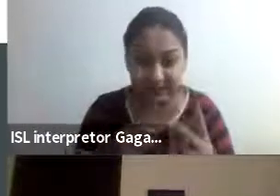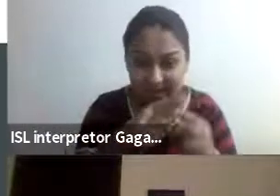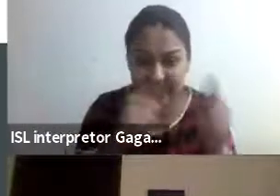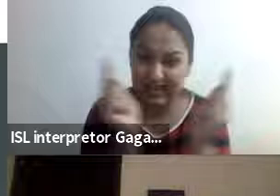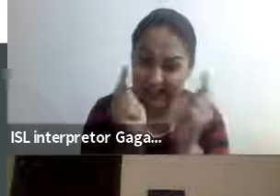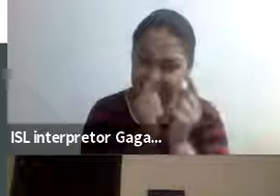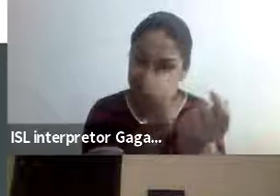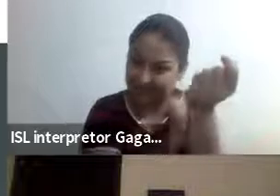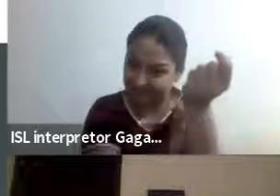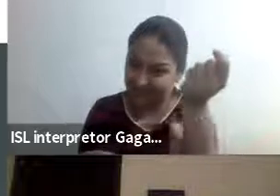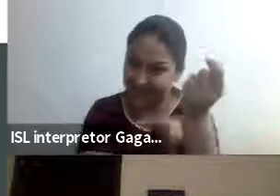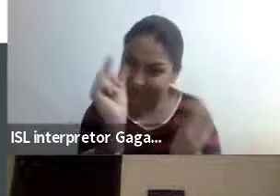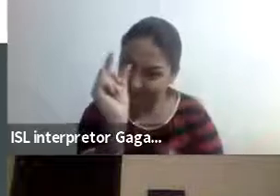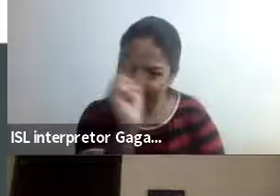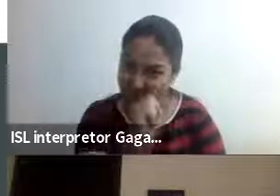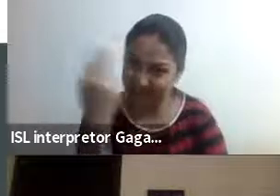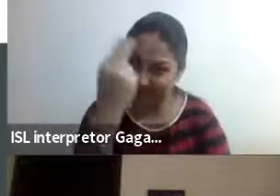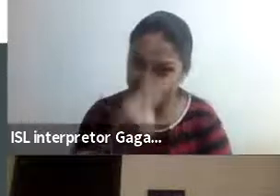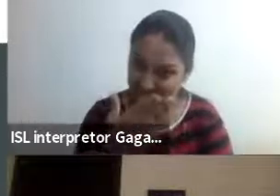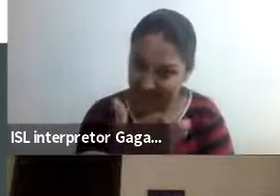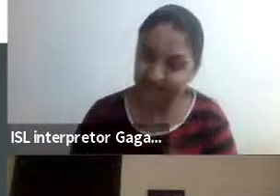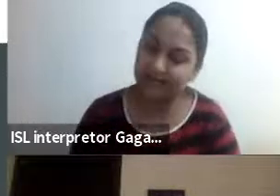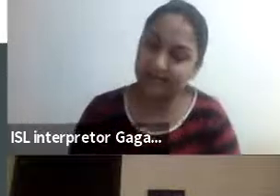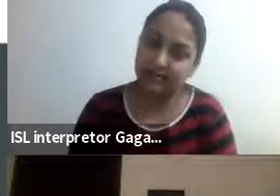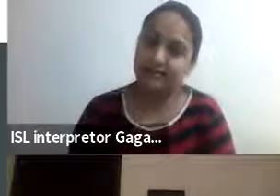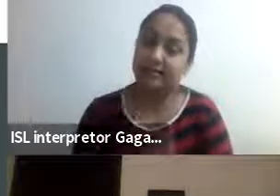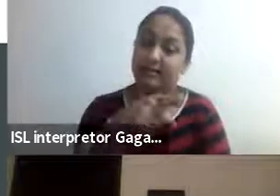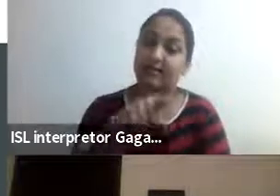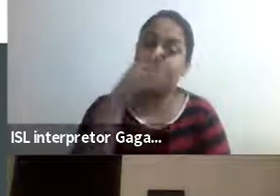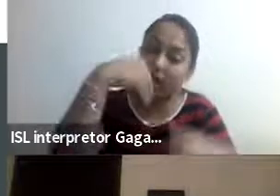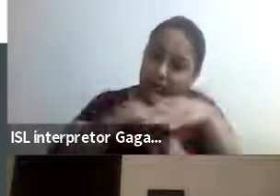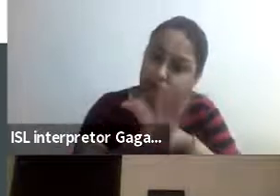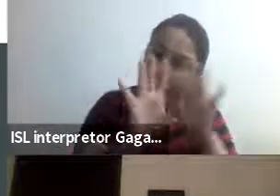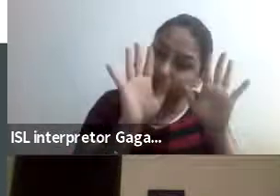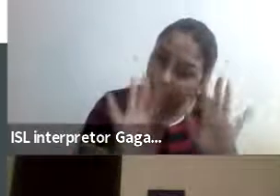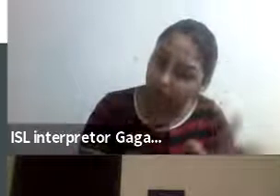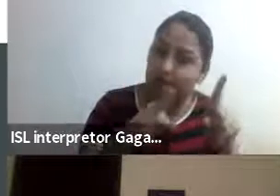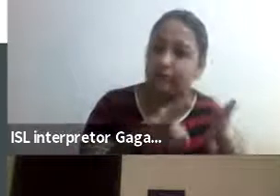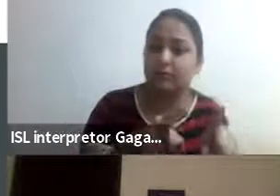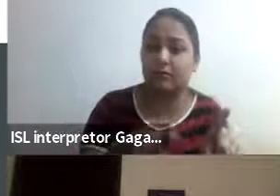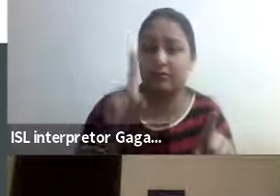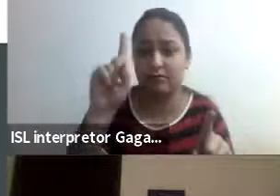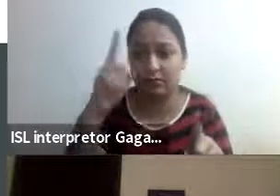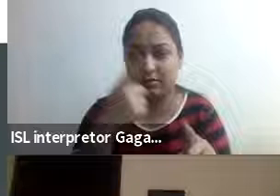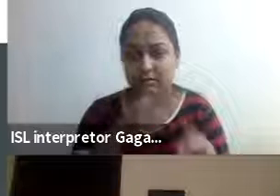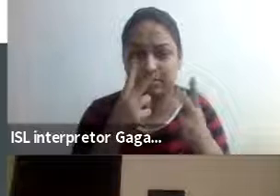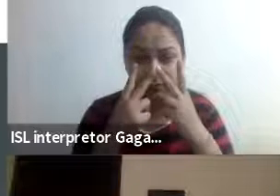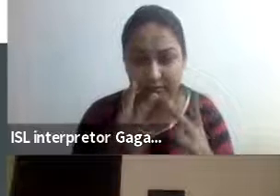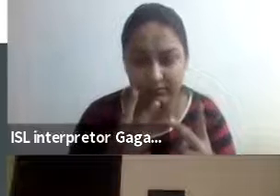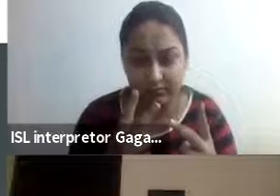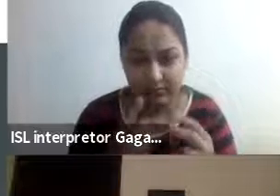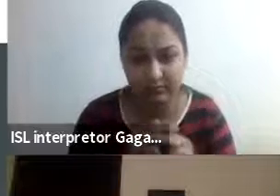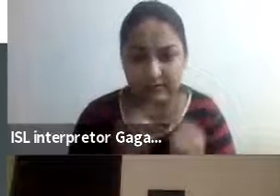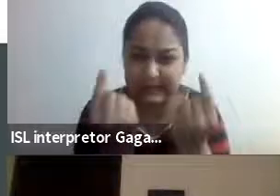tattoo motifs uh, just, interspersed. At first, you wonder what they are. They look very